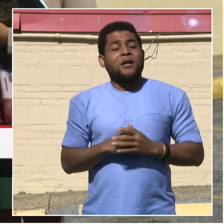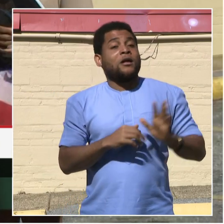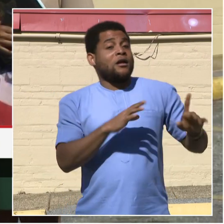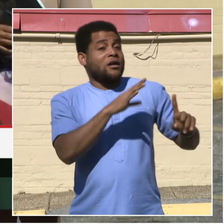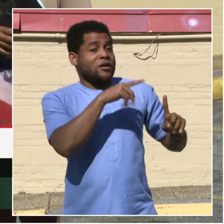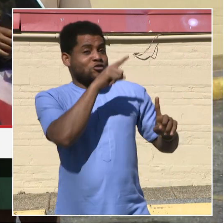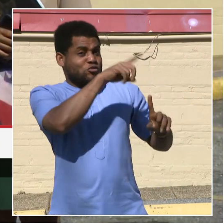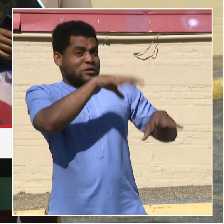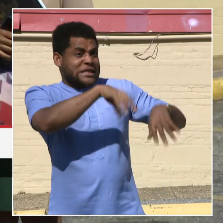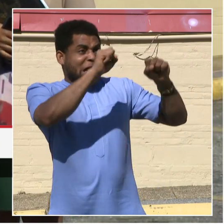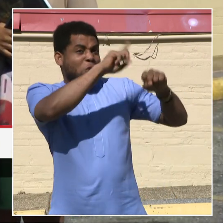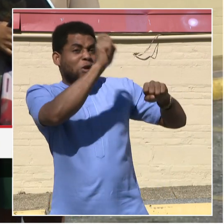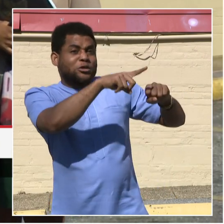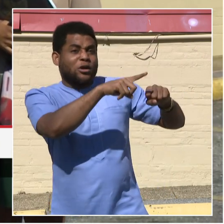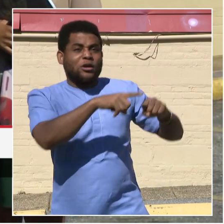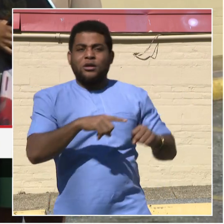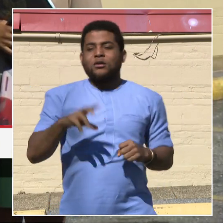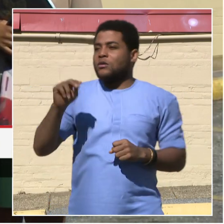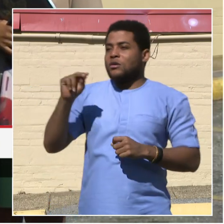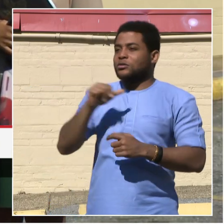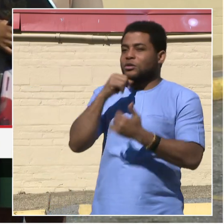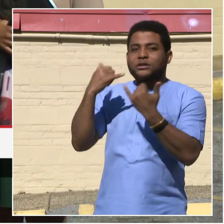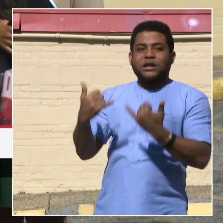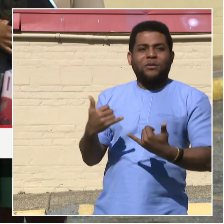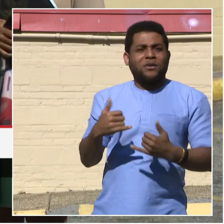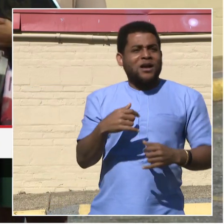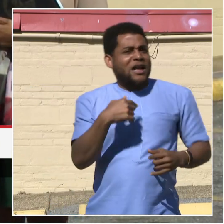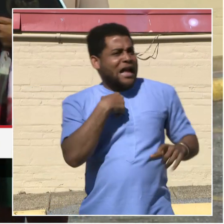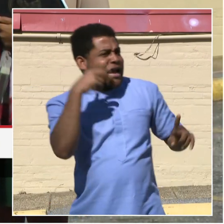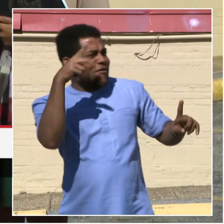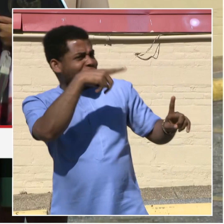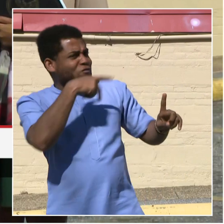Thank you, Madam Mayor. And good morning.